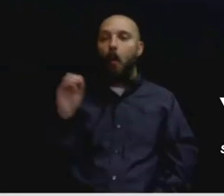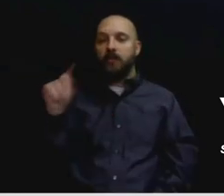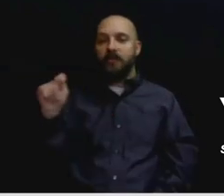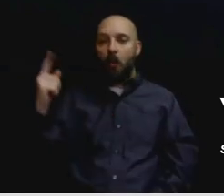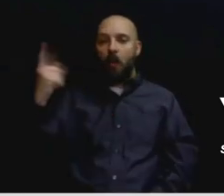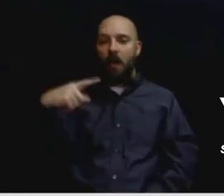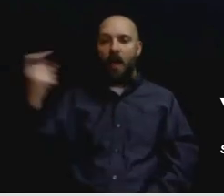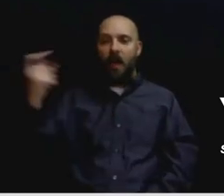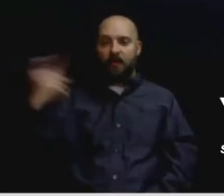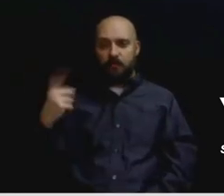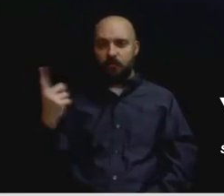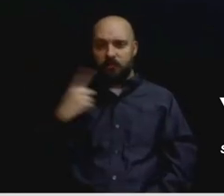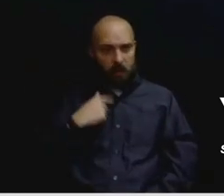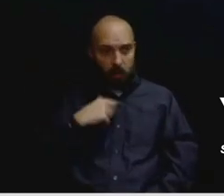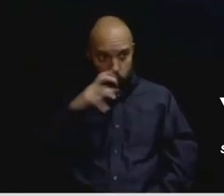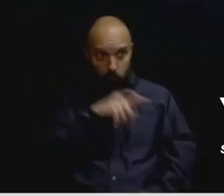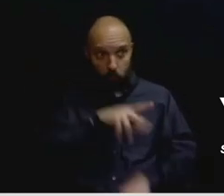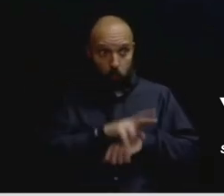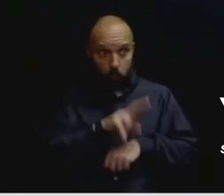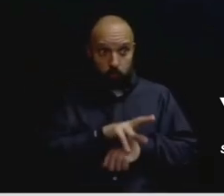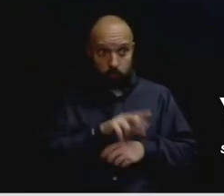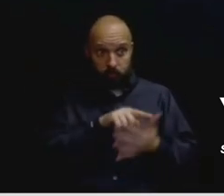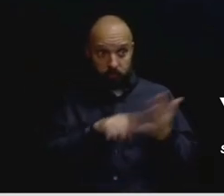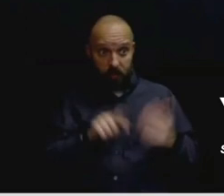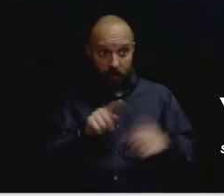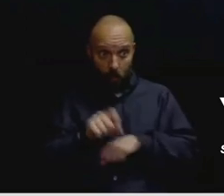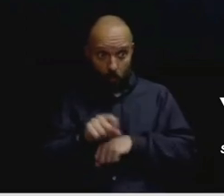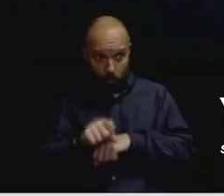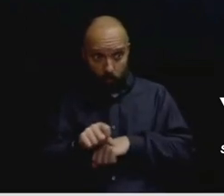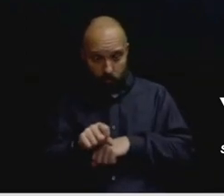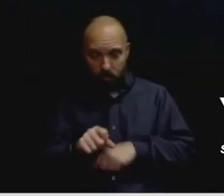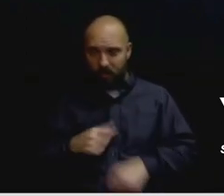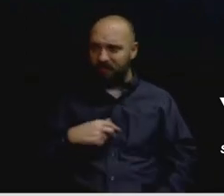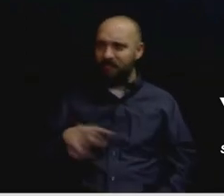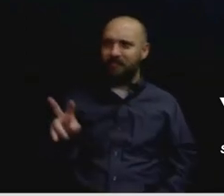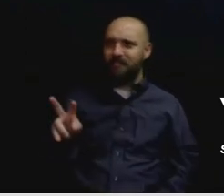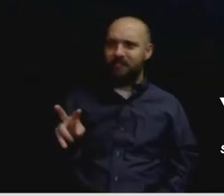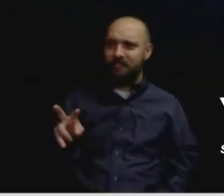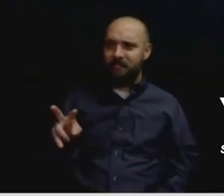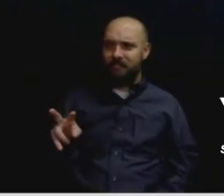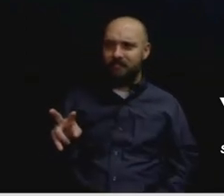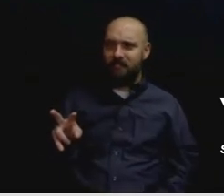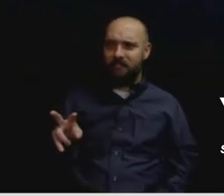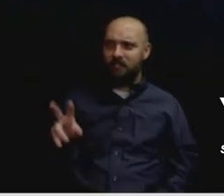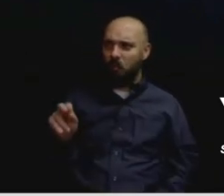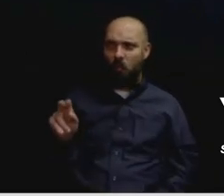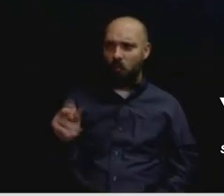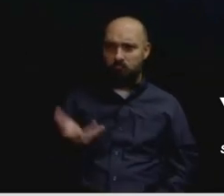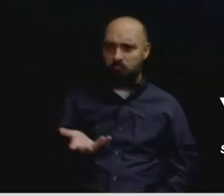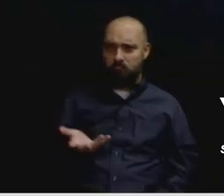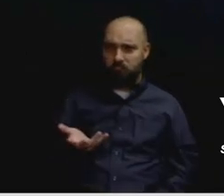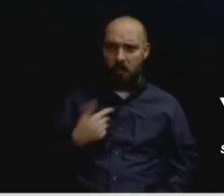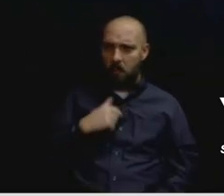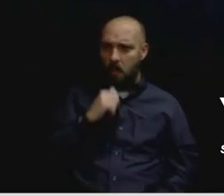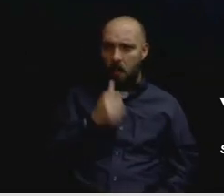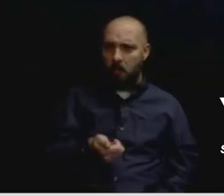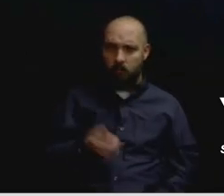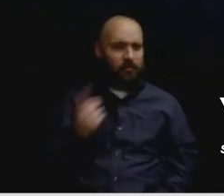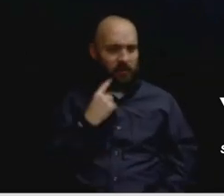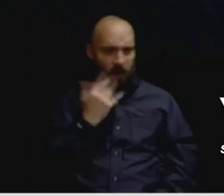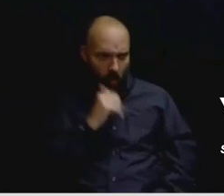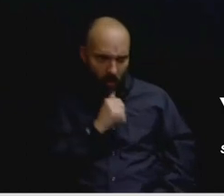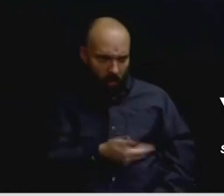said, I assume you're using these at work. I looked at her. I said, no, I'm not. She said, why not?